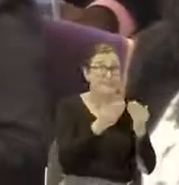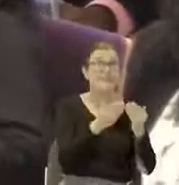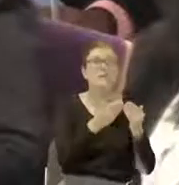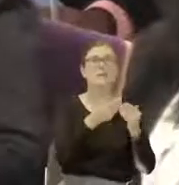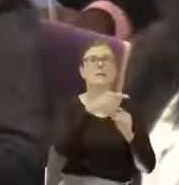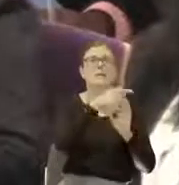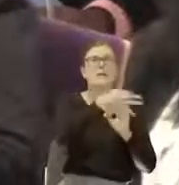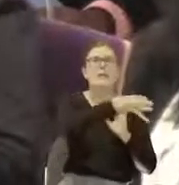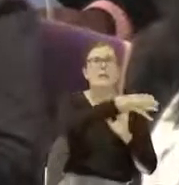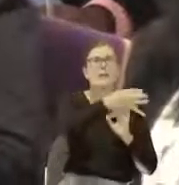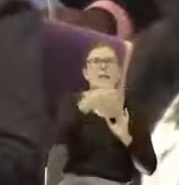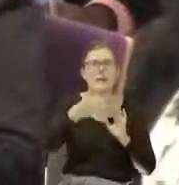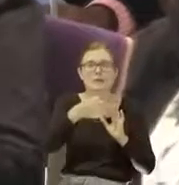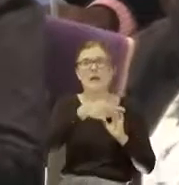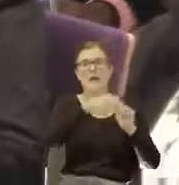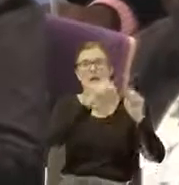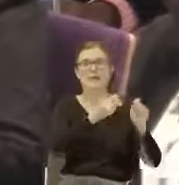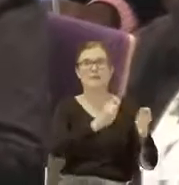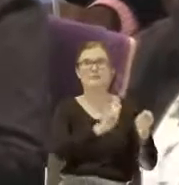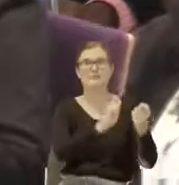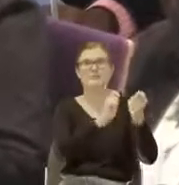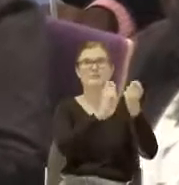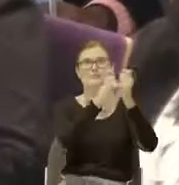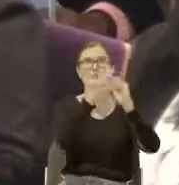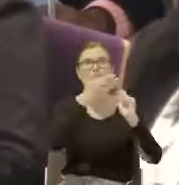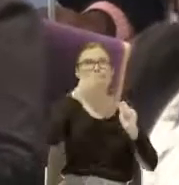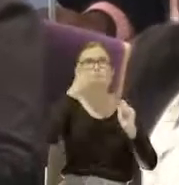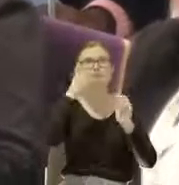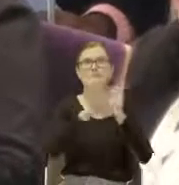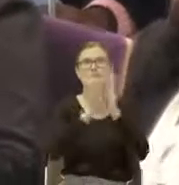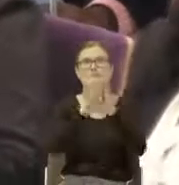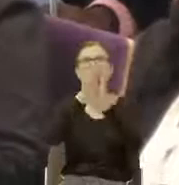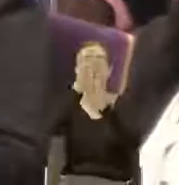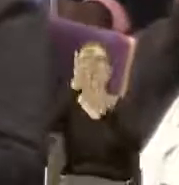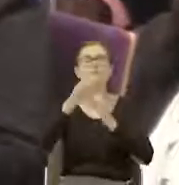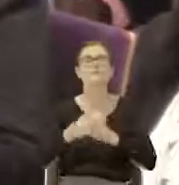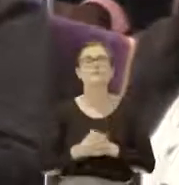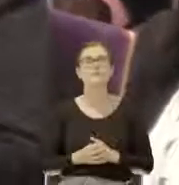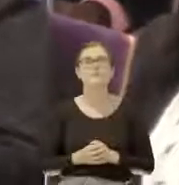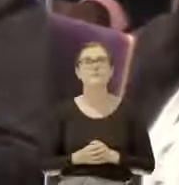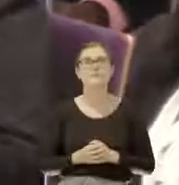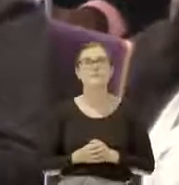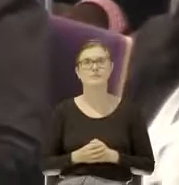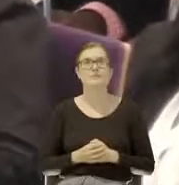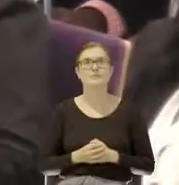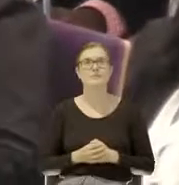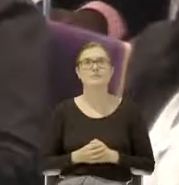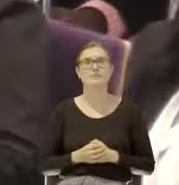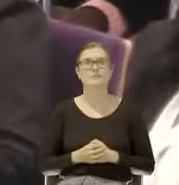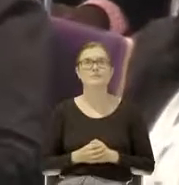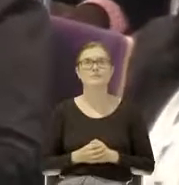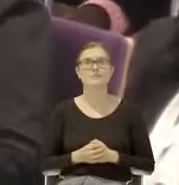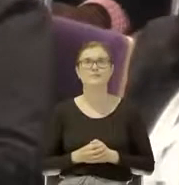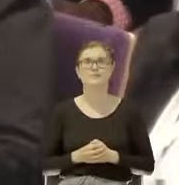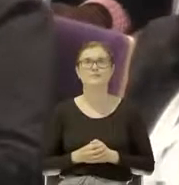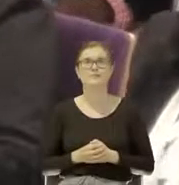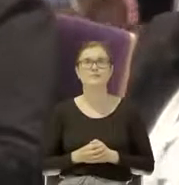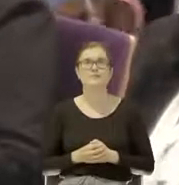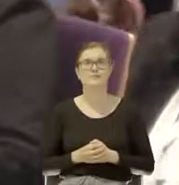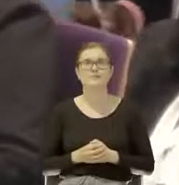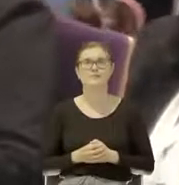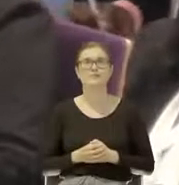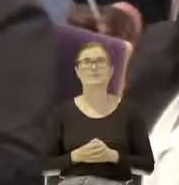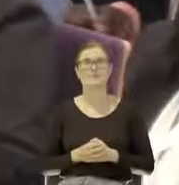progress. Key within the role of the councillors is to facilitate dialogue amongst various